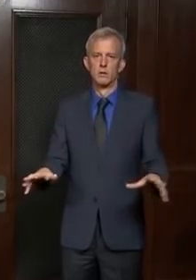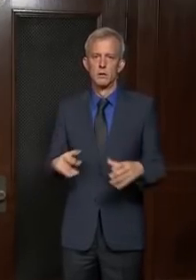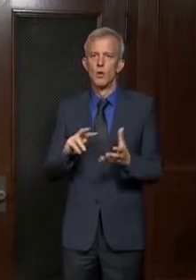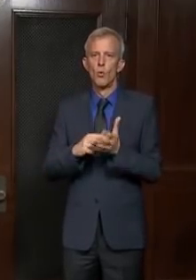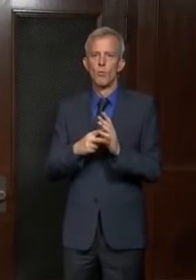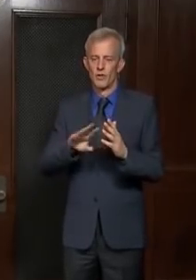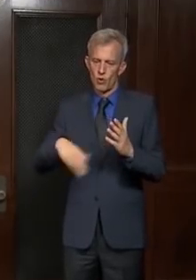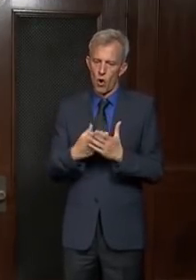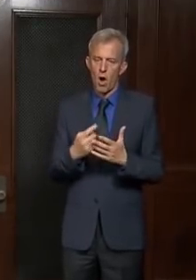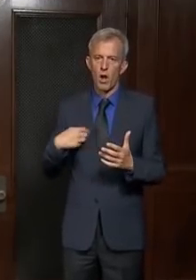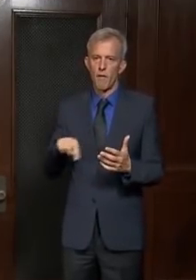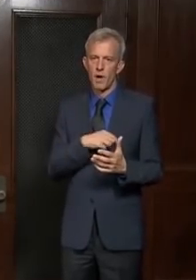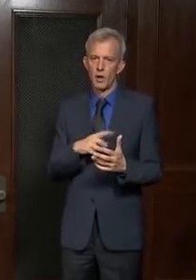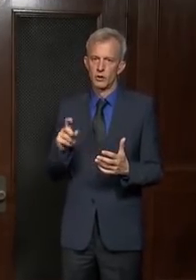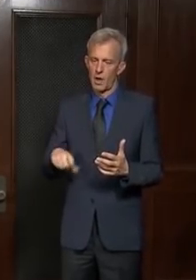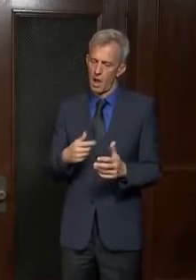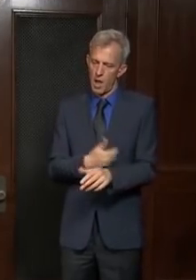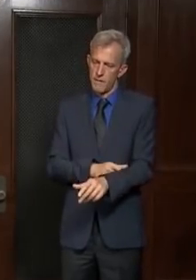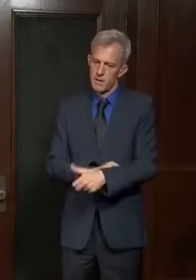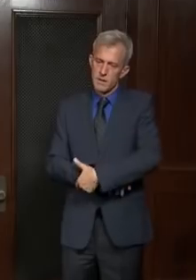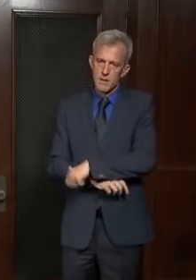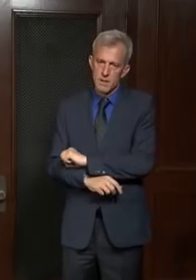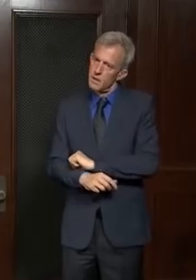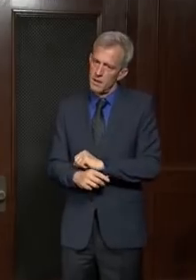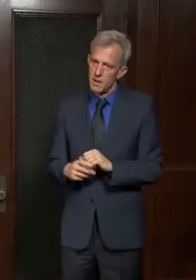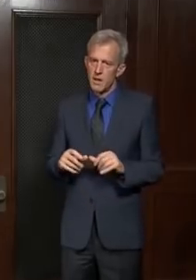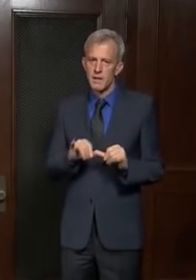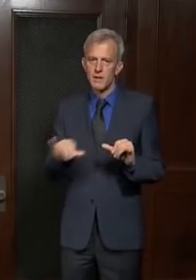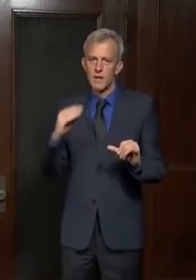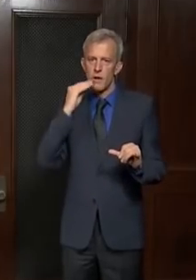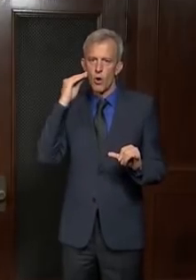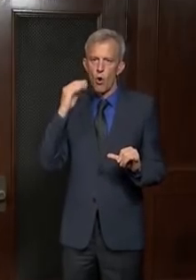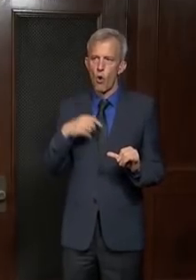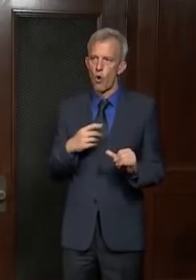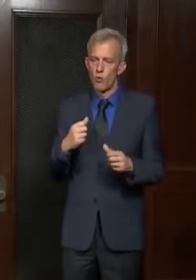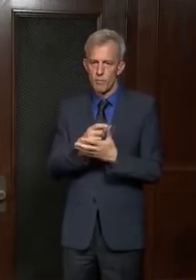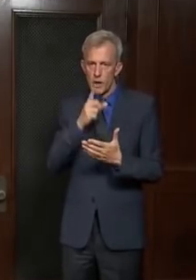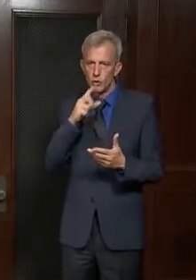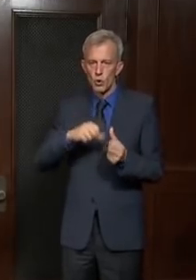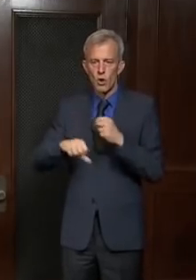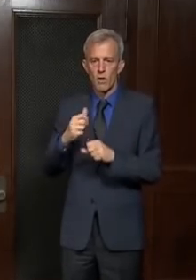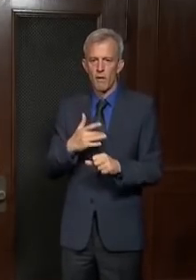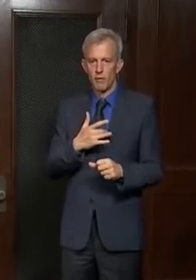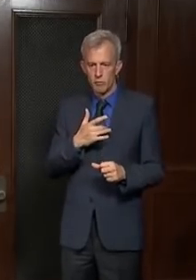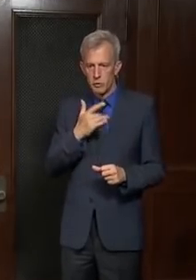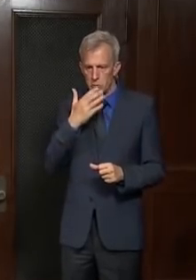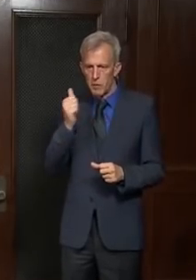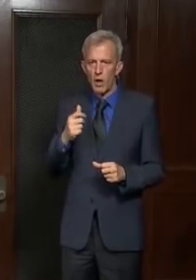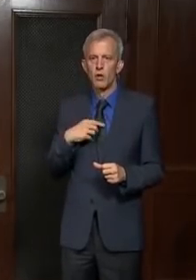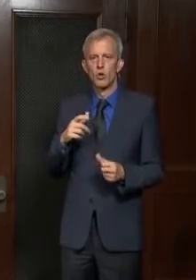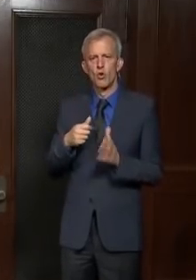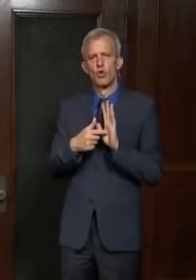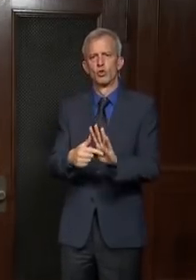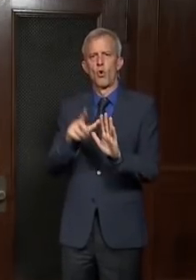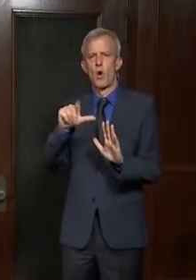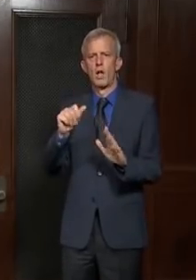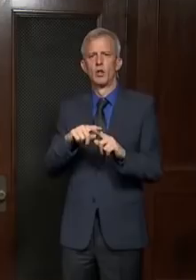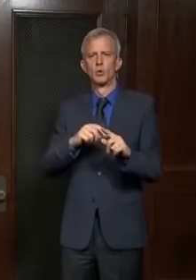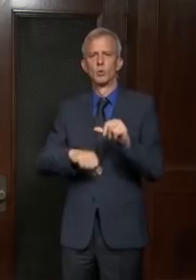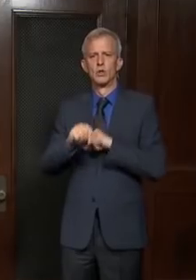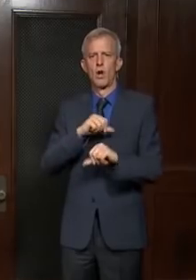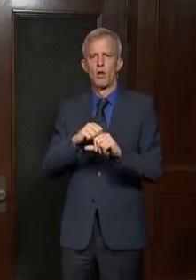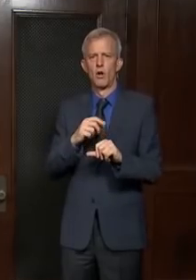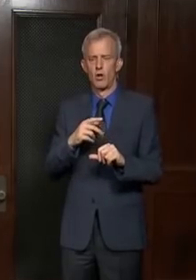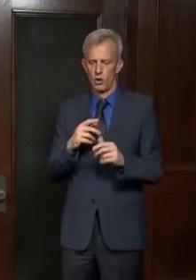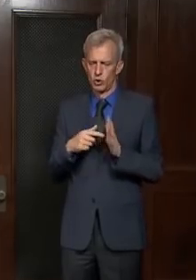are going to have to dig deep into a reserve to reassure one another, to show that LA love to one another, to demonstrate the strength of LA,